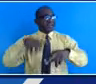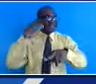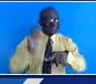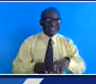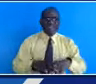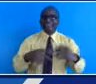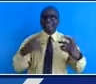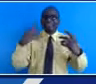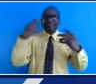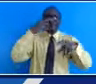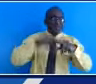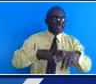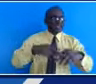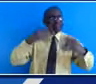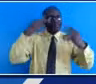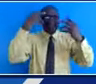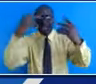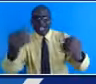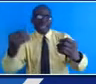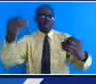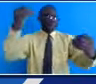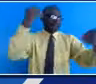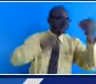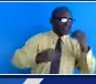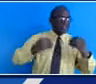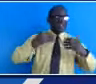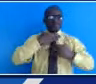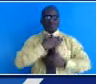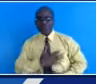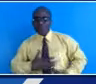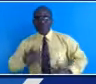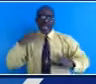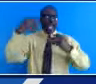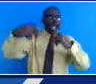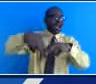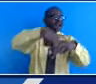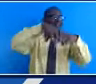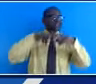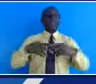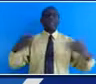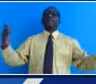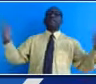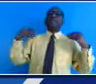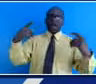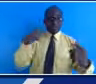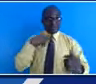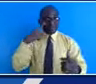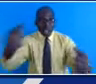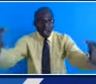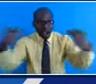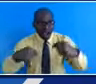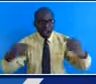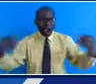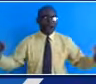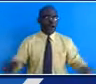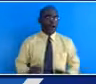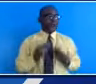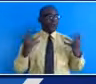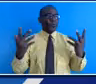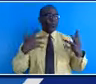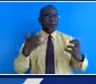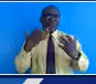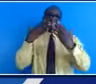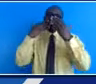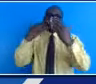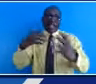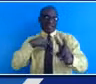Really appreciate it, and look forward to being at all your restaurants very shortly. And everyone else, please keep up